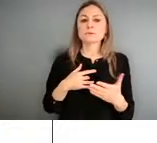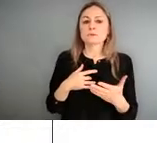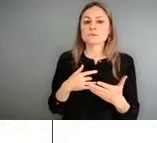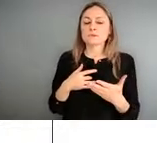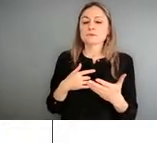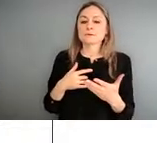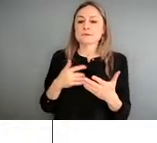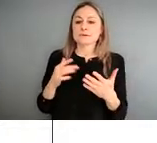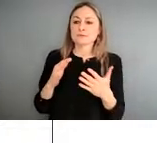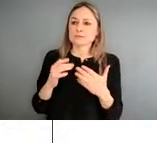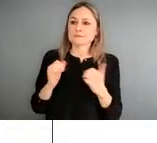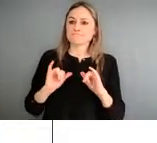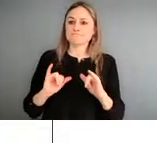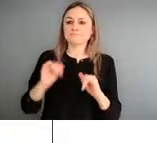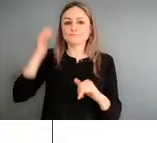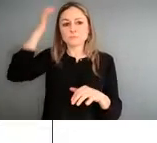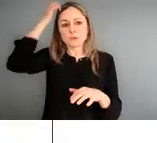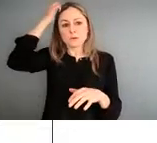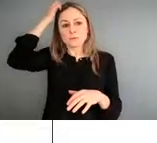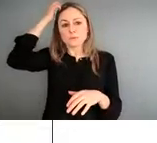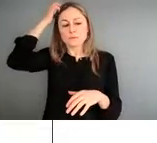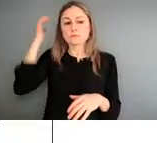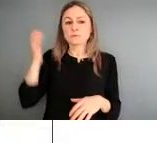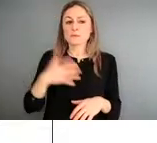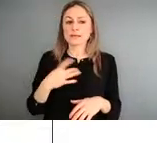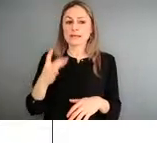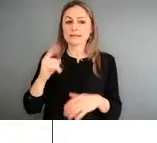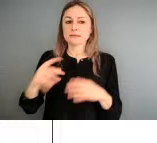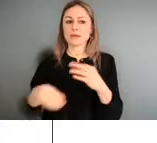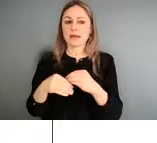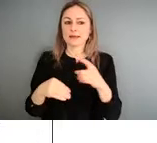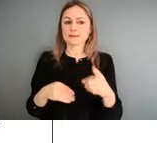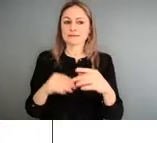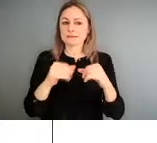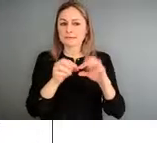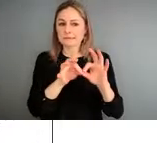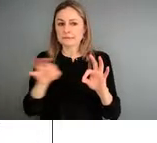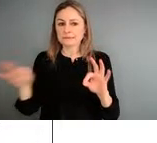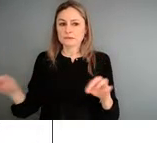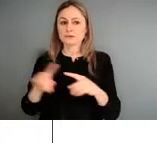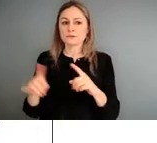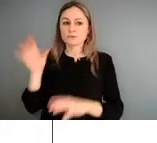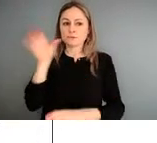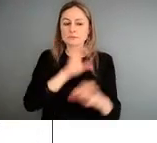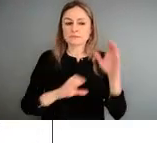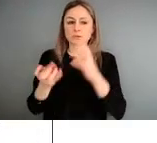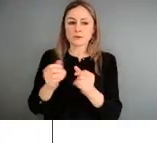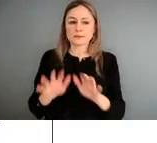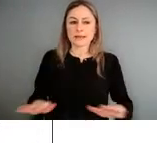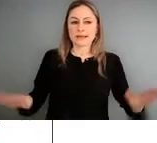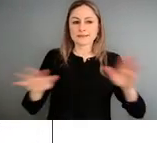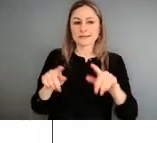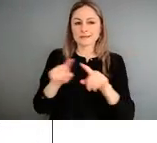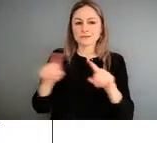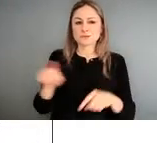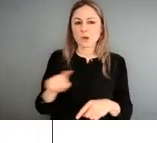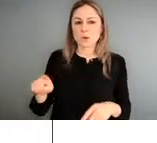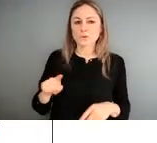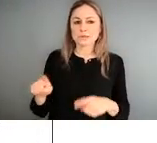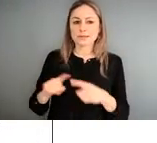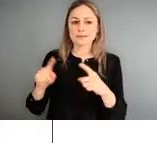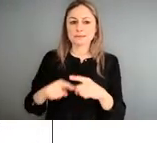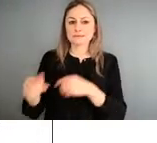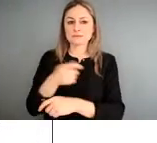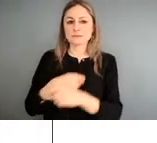in the italics below that we added in here to explore land and zoning swap strategies for freeway adjacent land